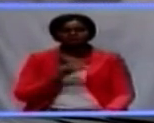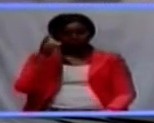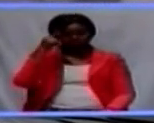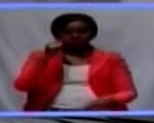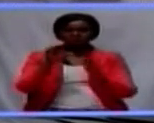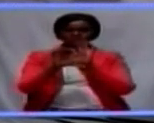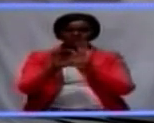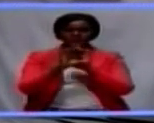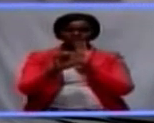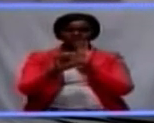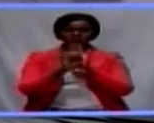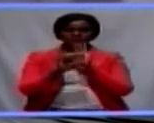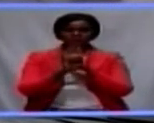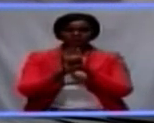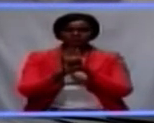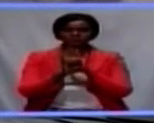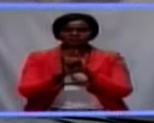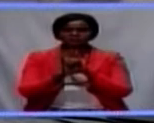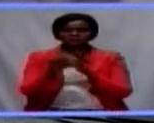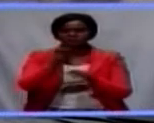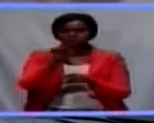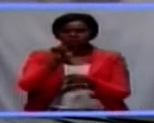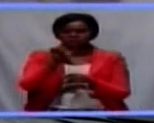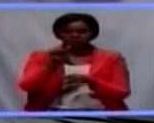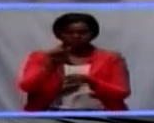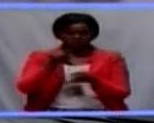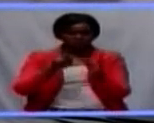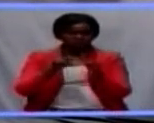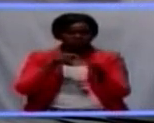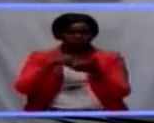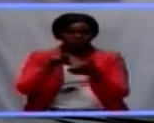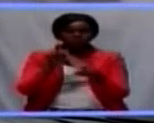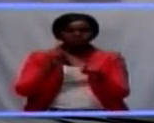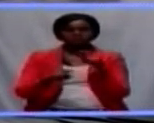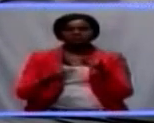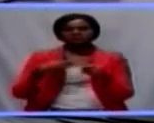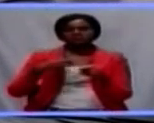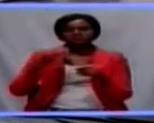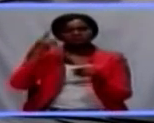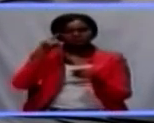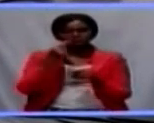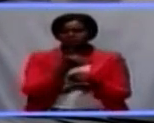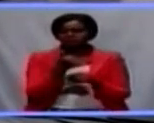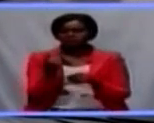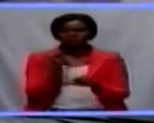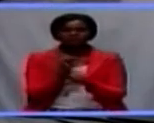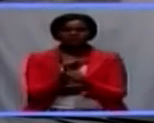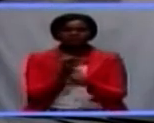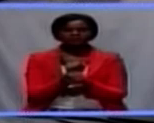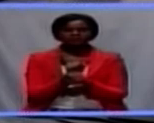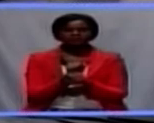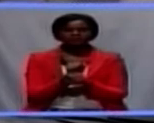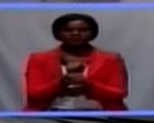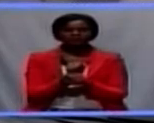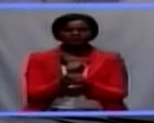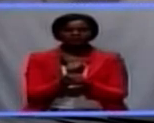ZRA, if you are not tax compliant, you can't even apply for any job.